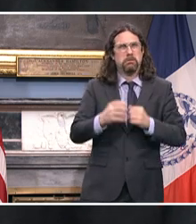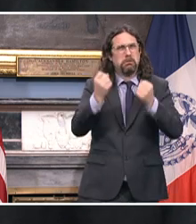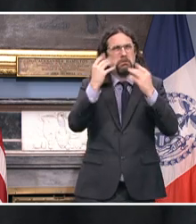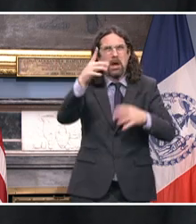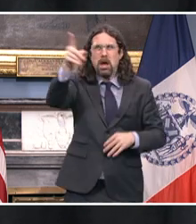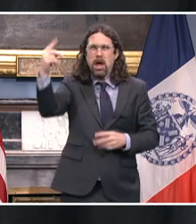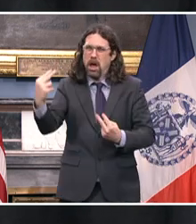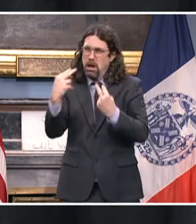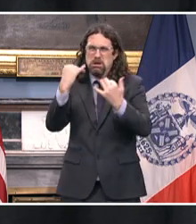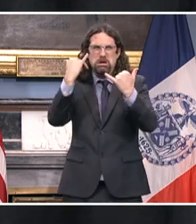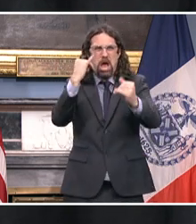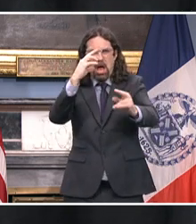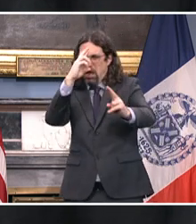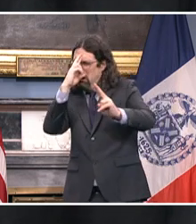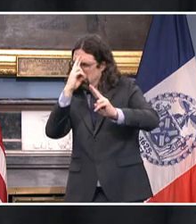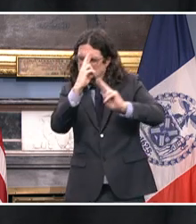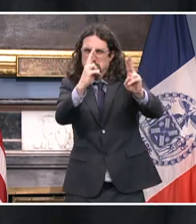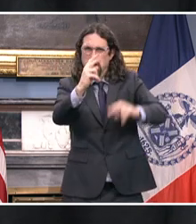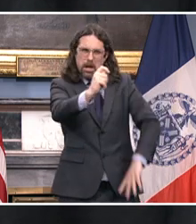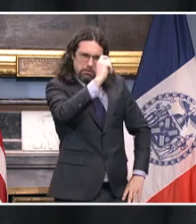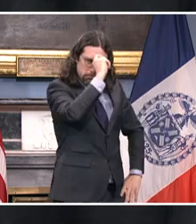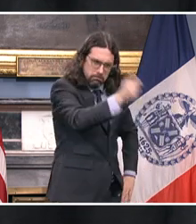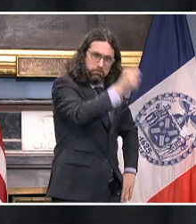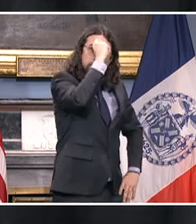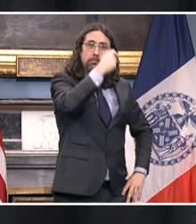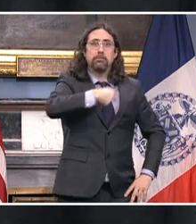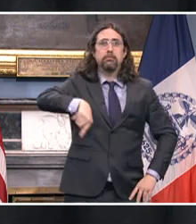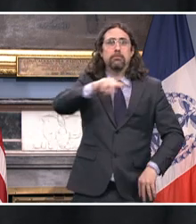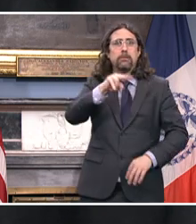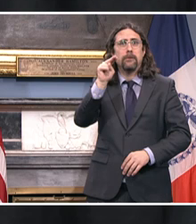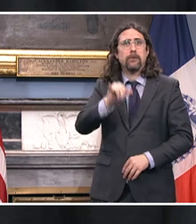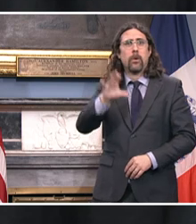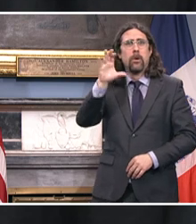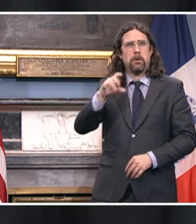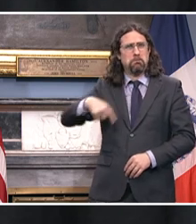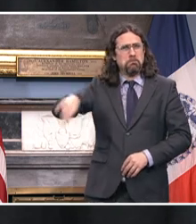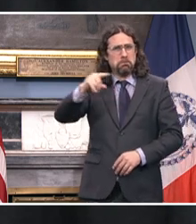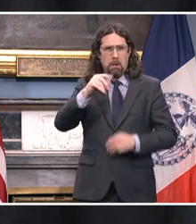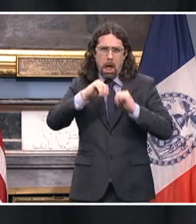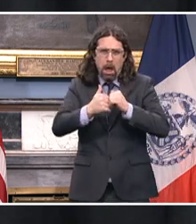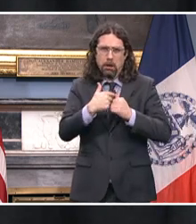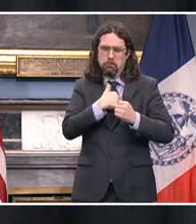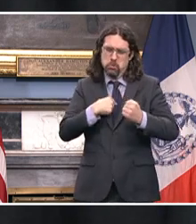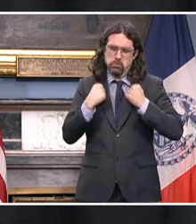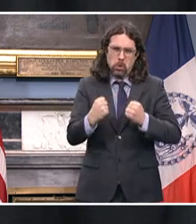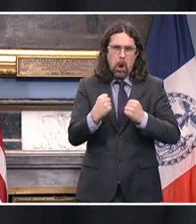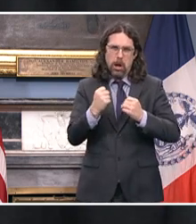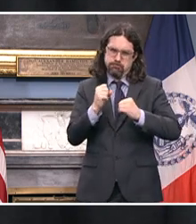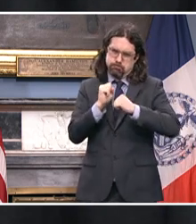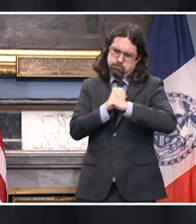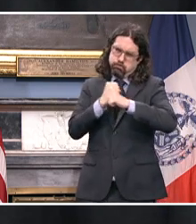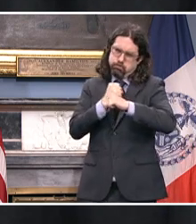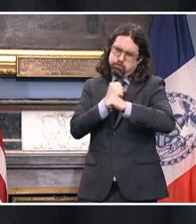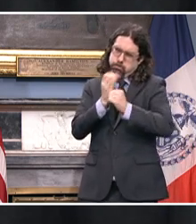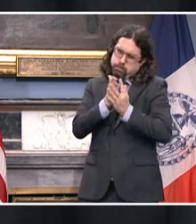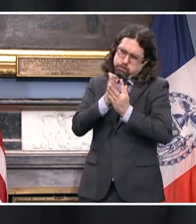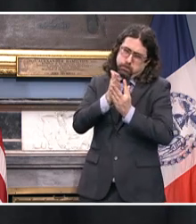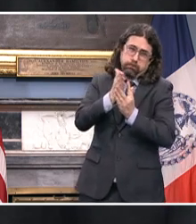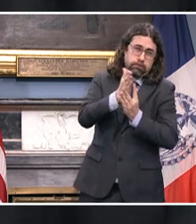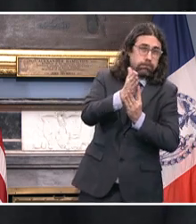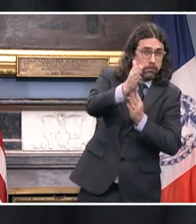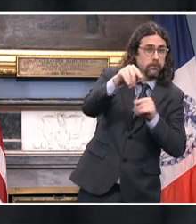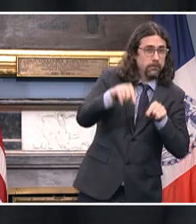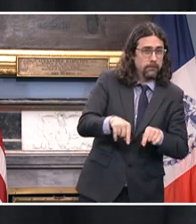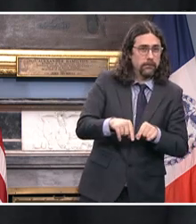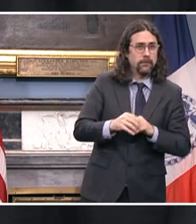for New York City. I think we've always been a place that people felt something special for. There's